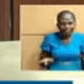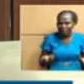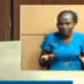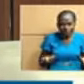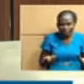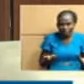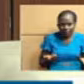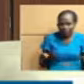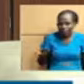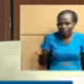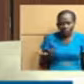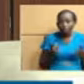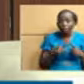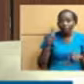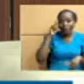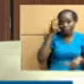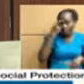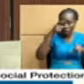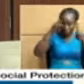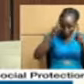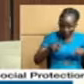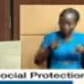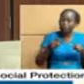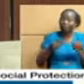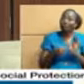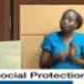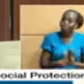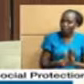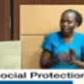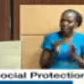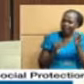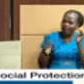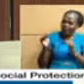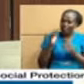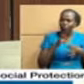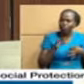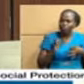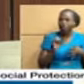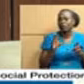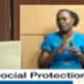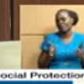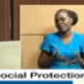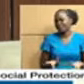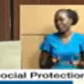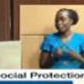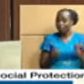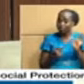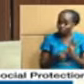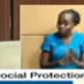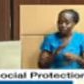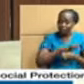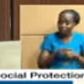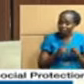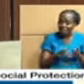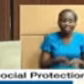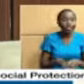tradition. But government should have exhibited a high spirit of readiness. It really showed us that COVID found